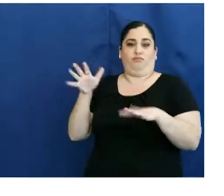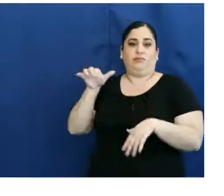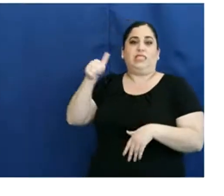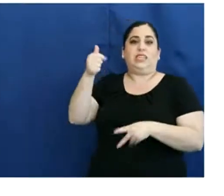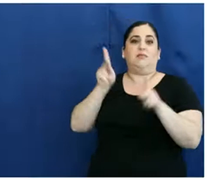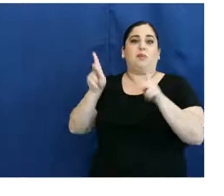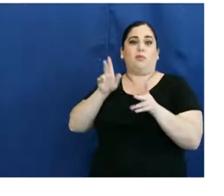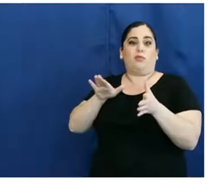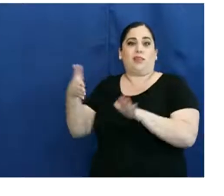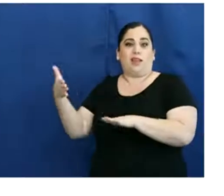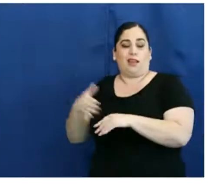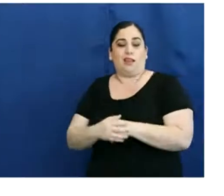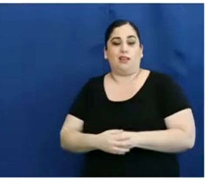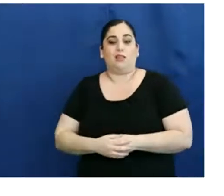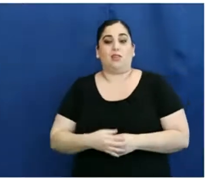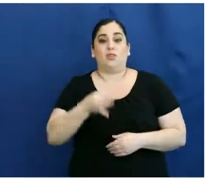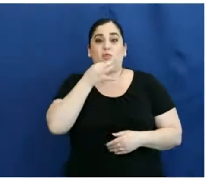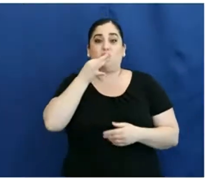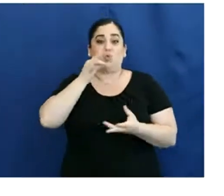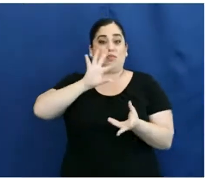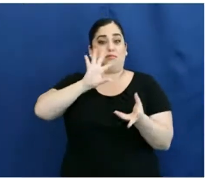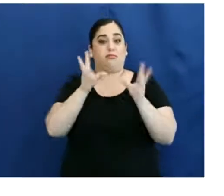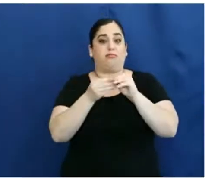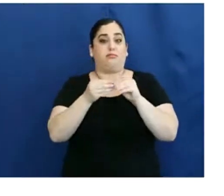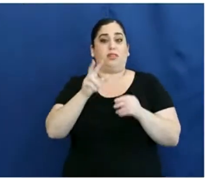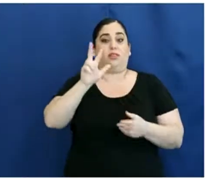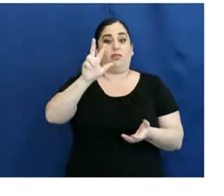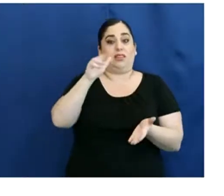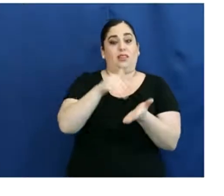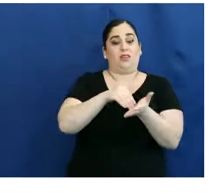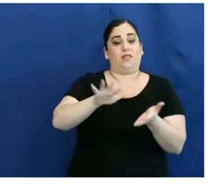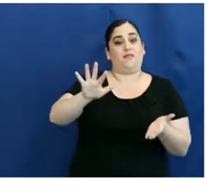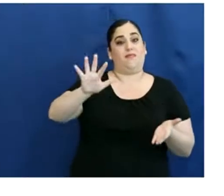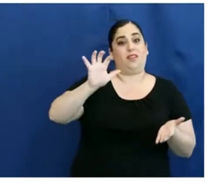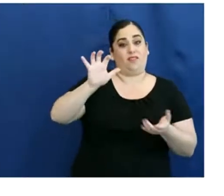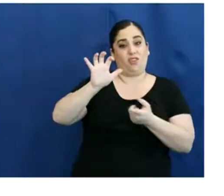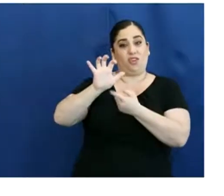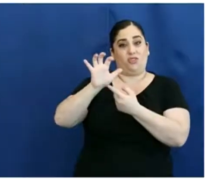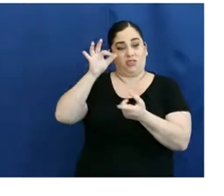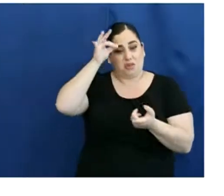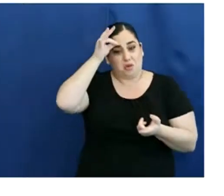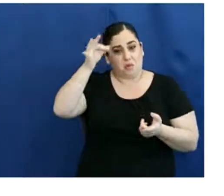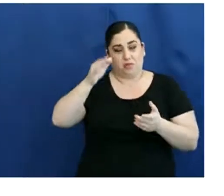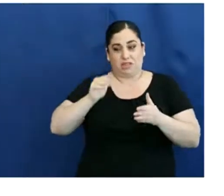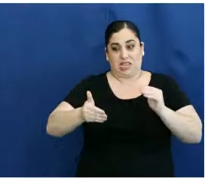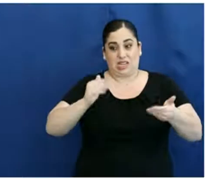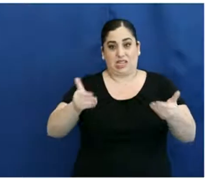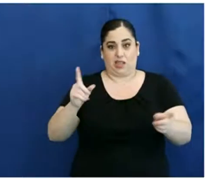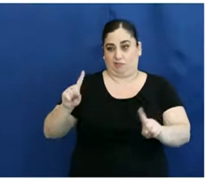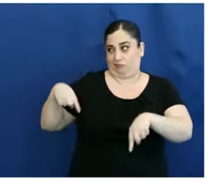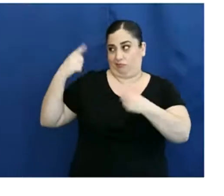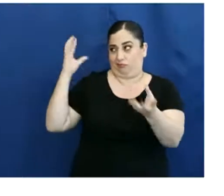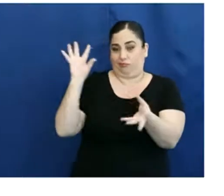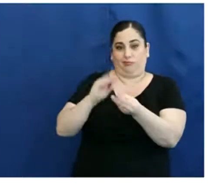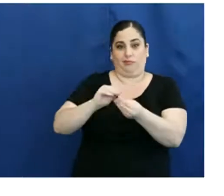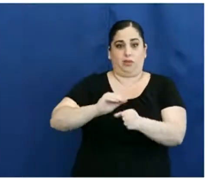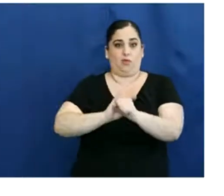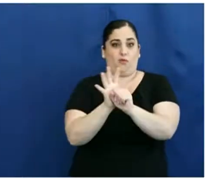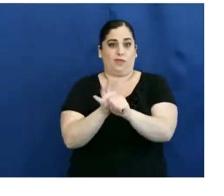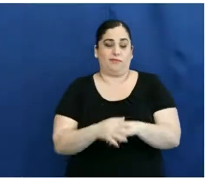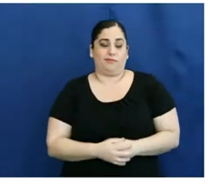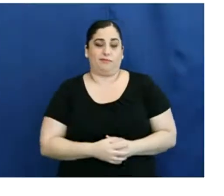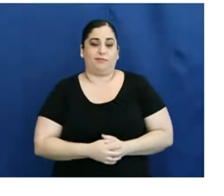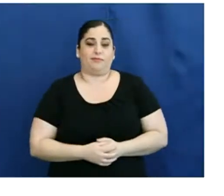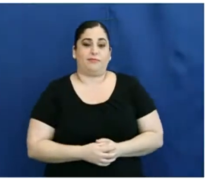number threshold. And so, again, a reminder of what is at stake and why we all continue to do what we need to do to remain